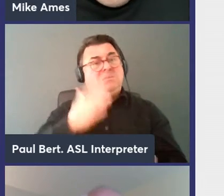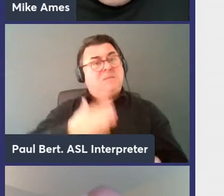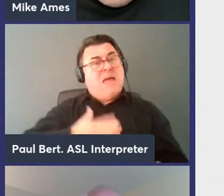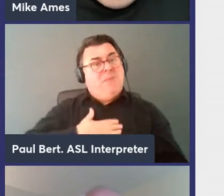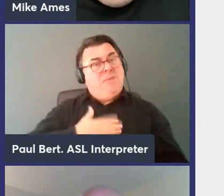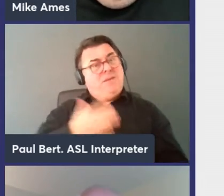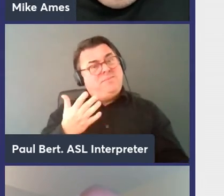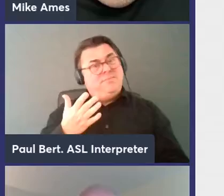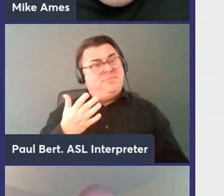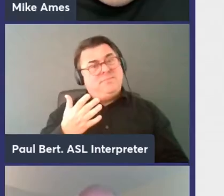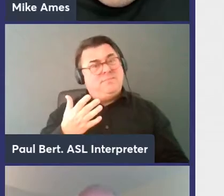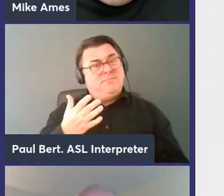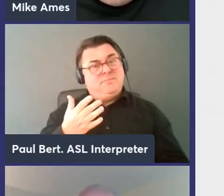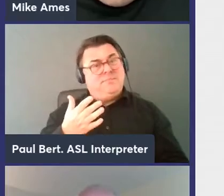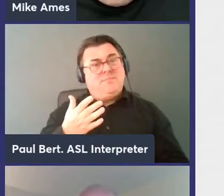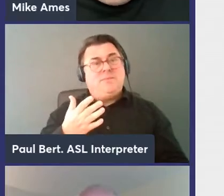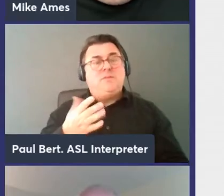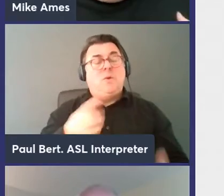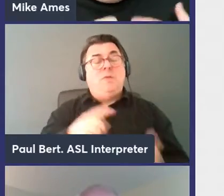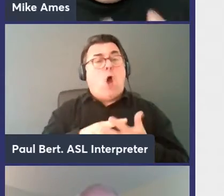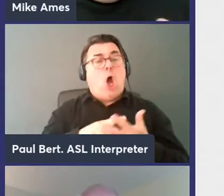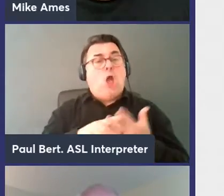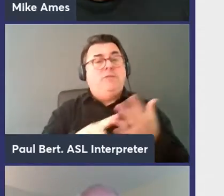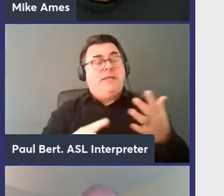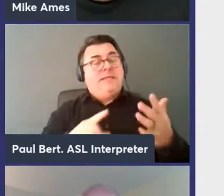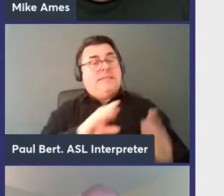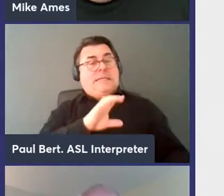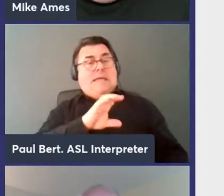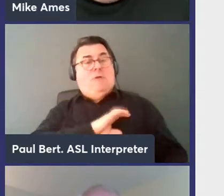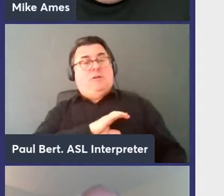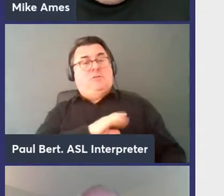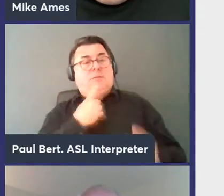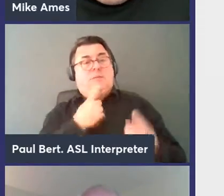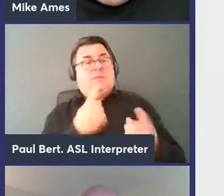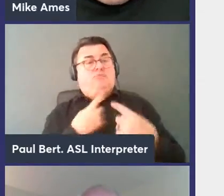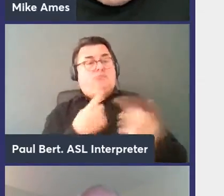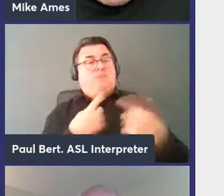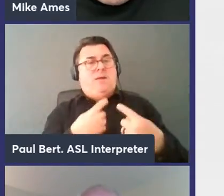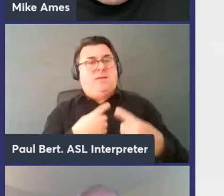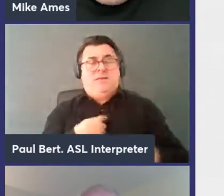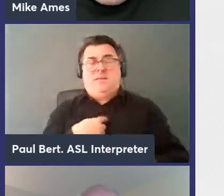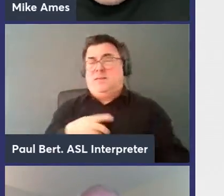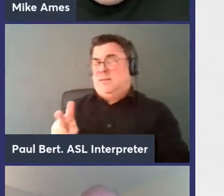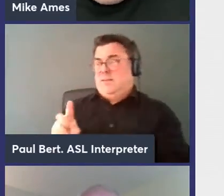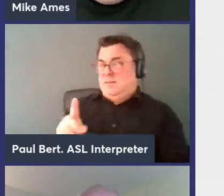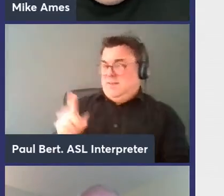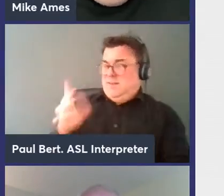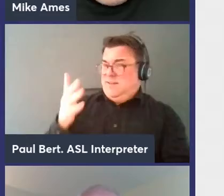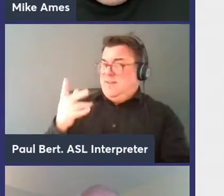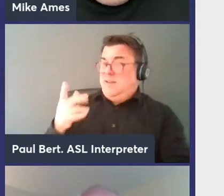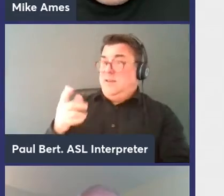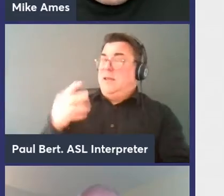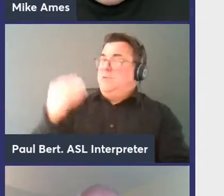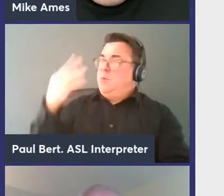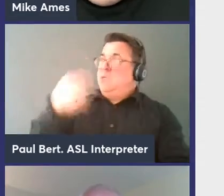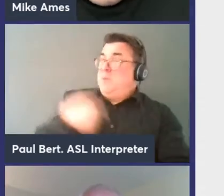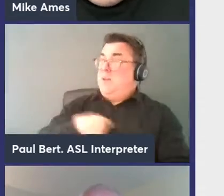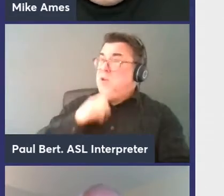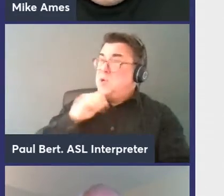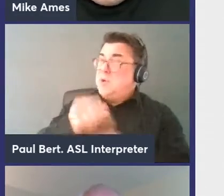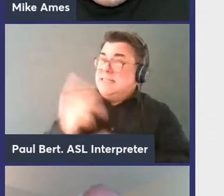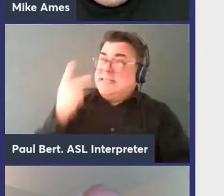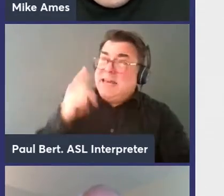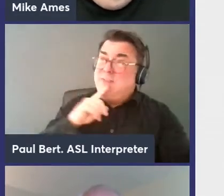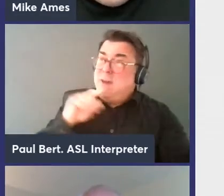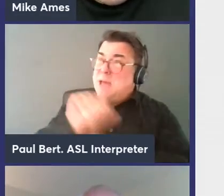right? So we have all of these features that come back from that response. I don't know that it could really tell that about me, Yeah. Mike.